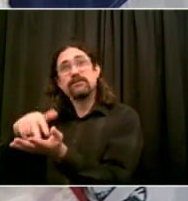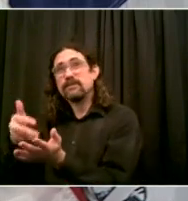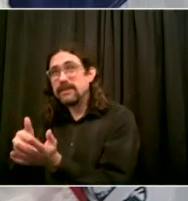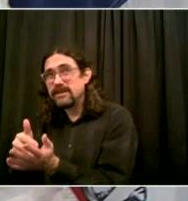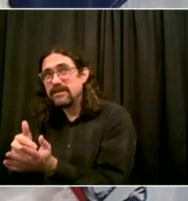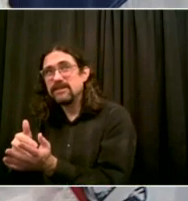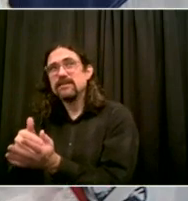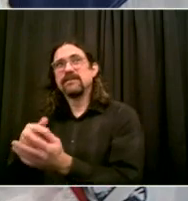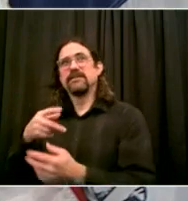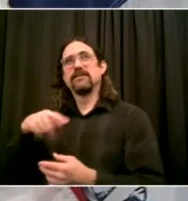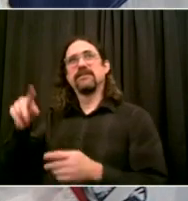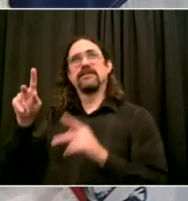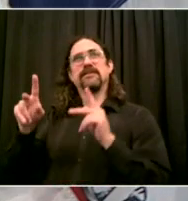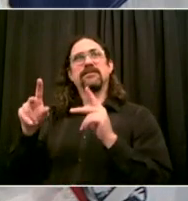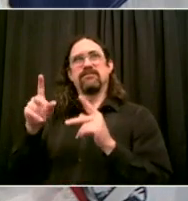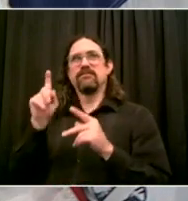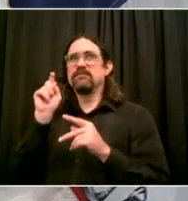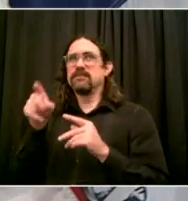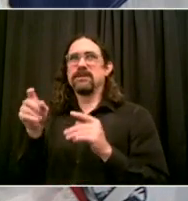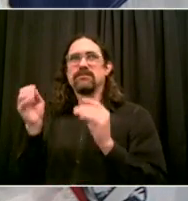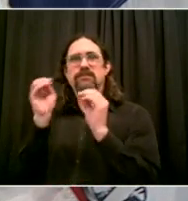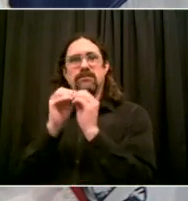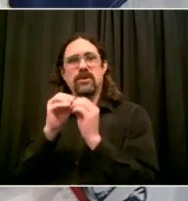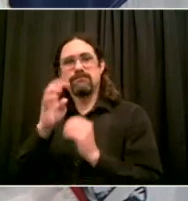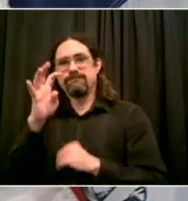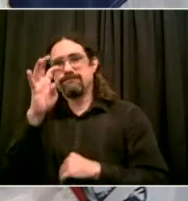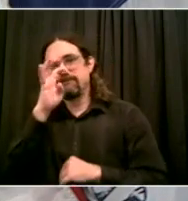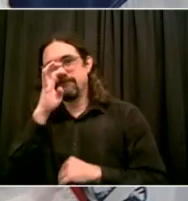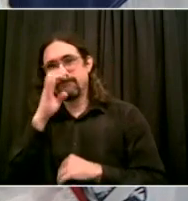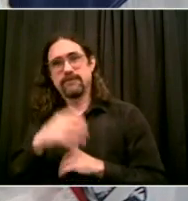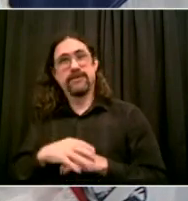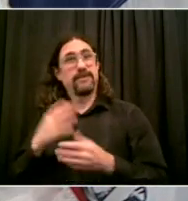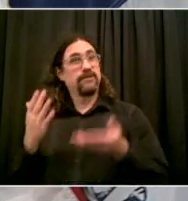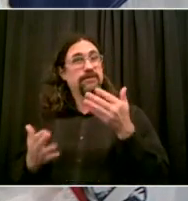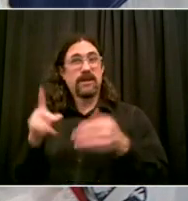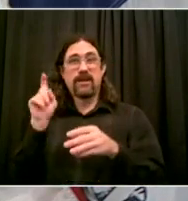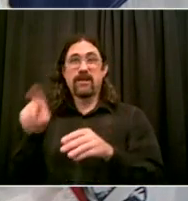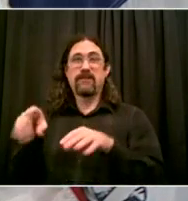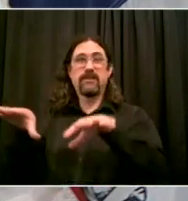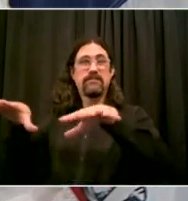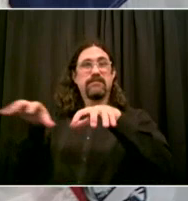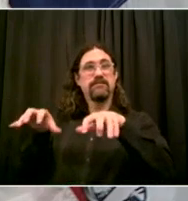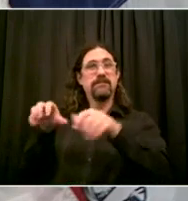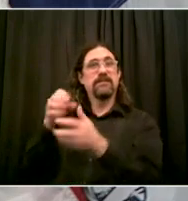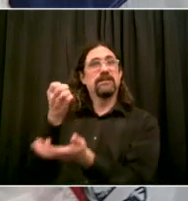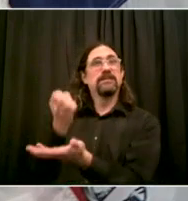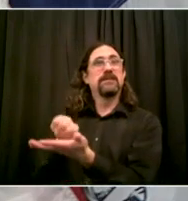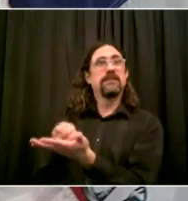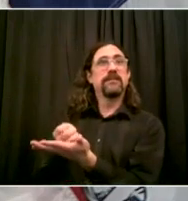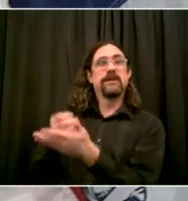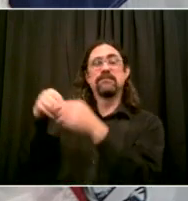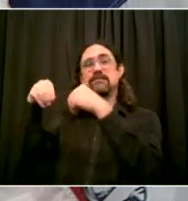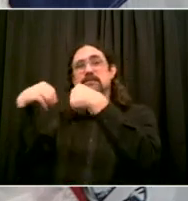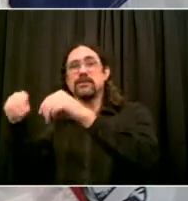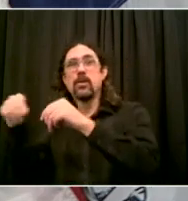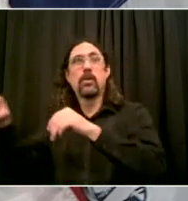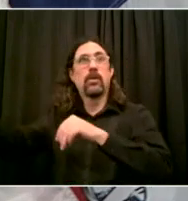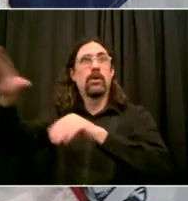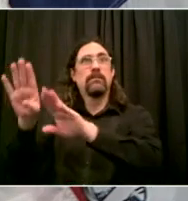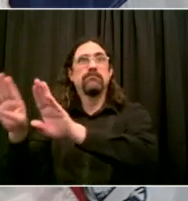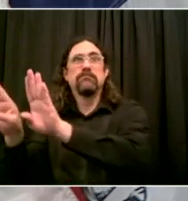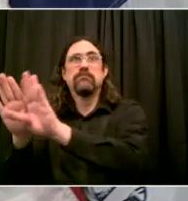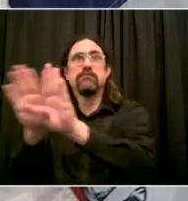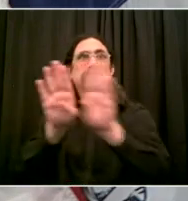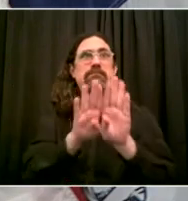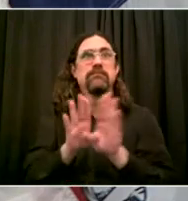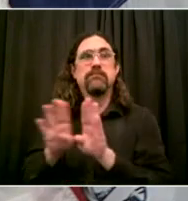city, horrible for the livelihoods of people. It could mean having to shut down schools. There are obvious, real dangers here, and we don't